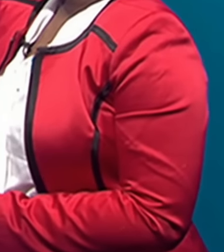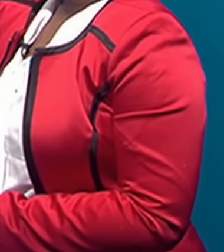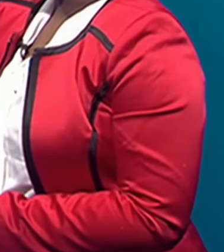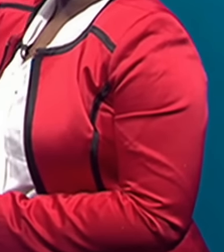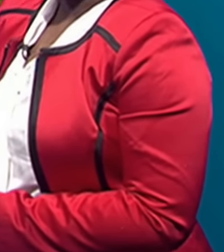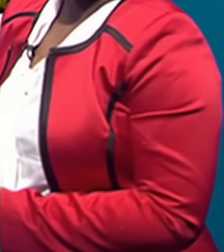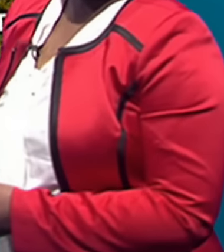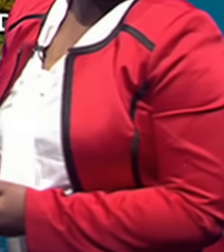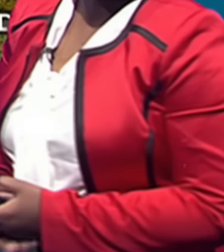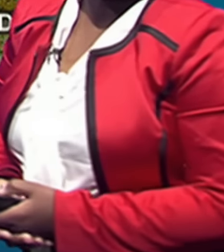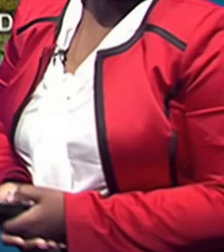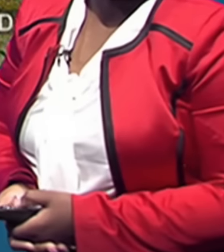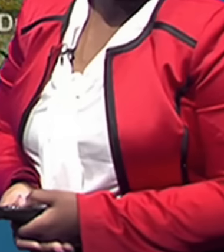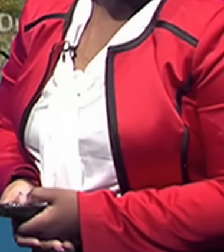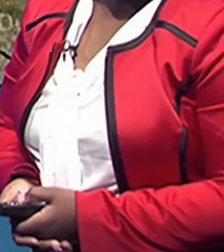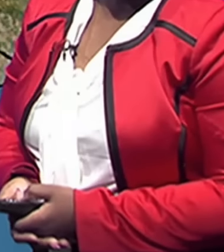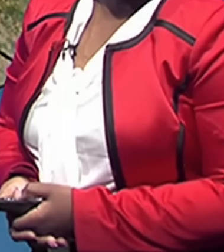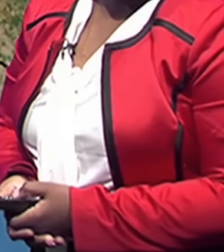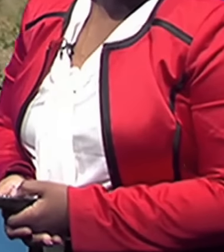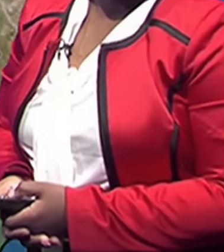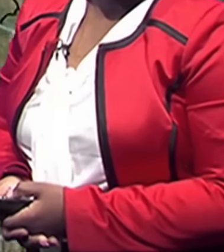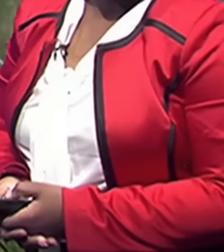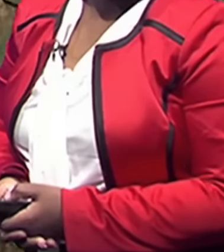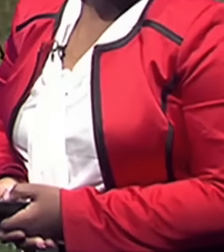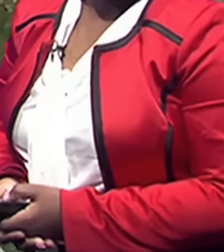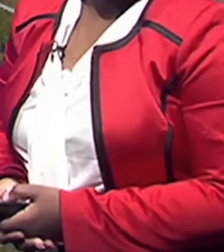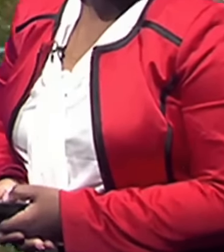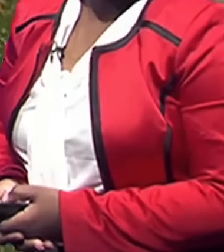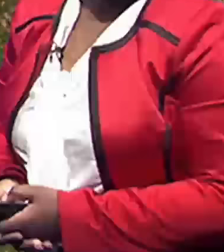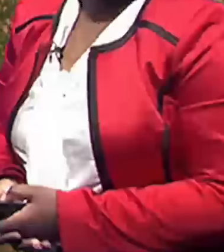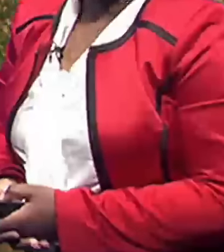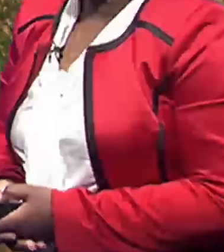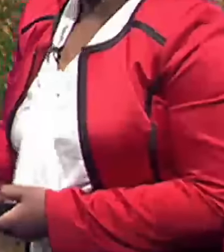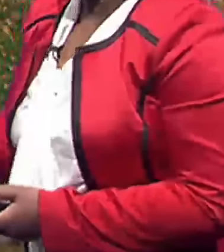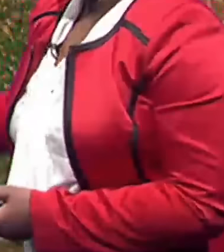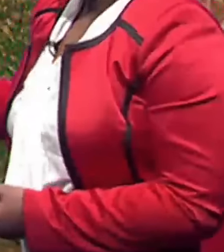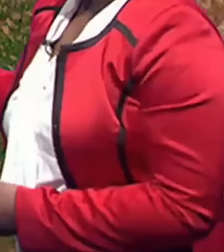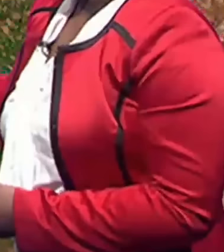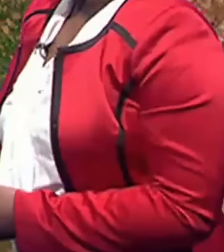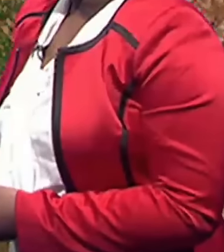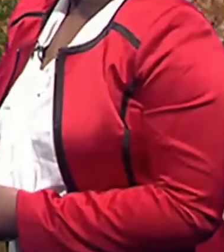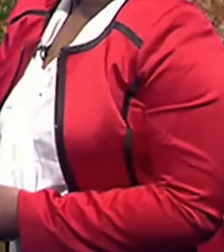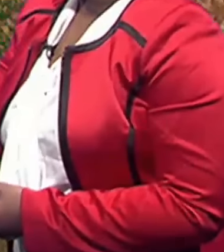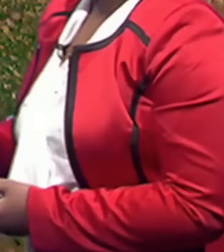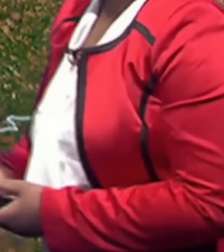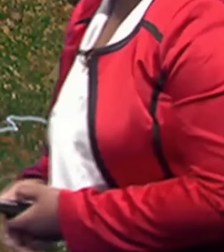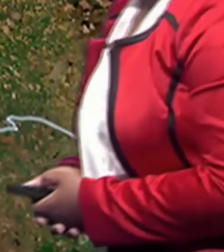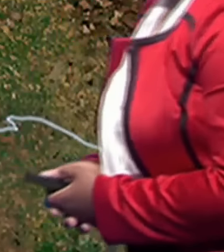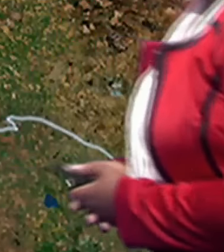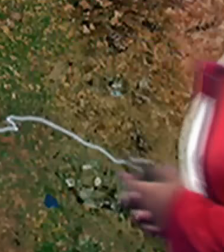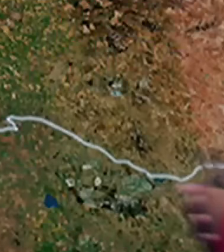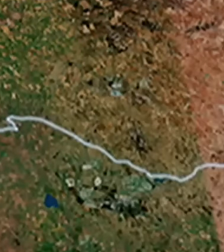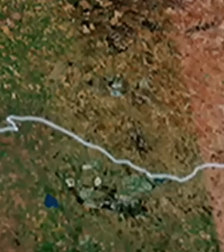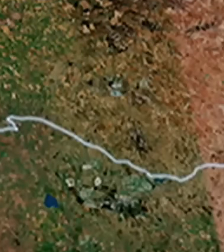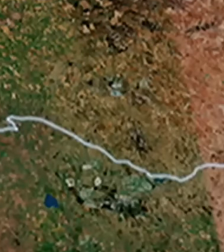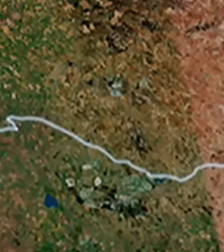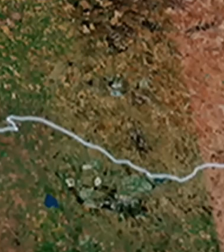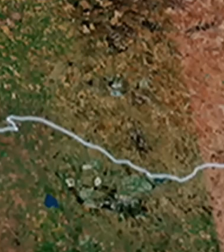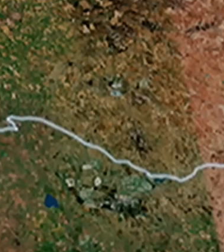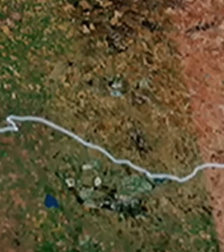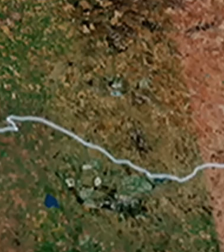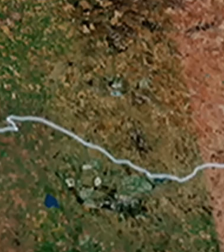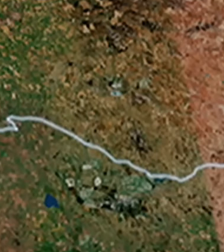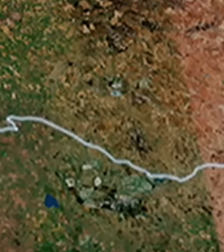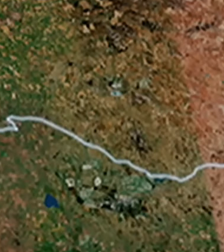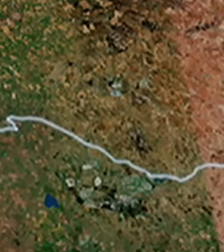ka kwa profenseng ya ka Mahikeng re tswele pele ka dikgata tsa rona tsa di-temperature tsa maemo a bosa ga re lebelela province ya Gauteng Springs tla be ke me